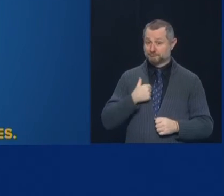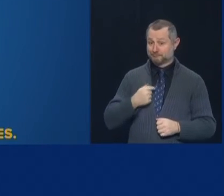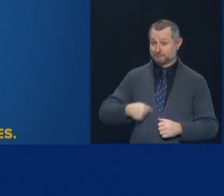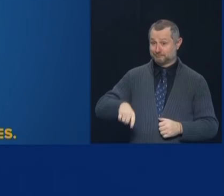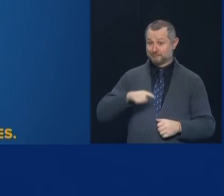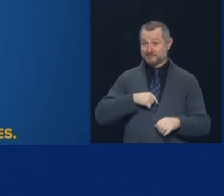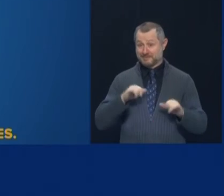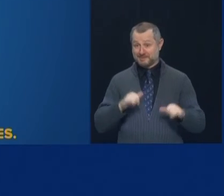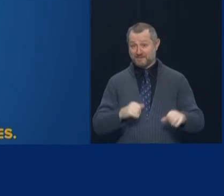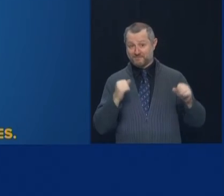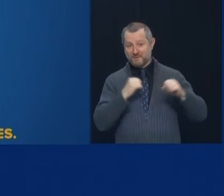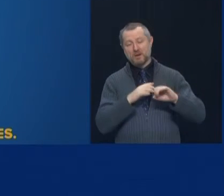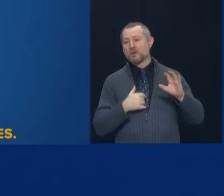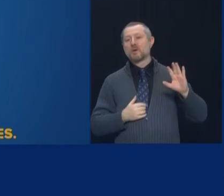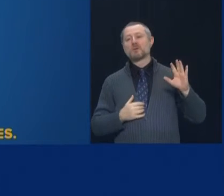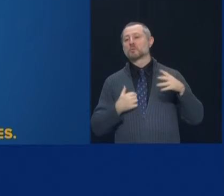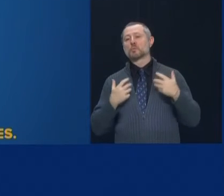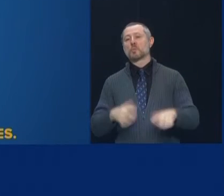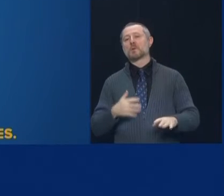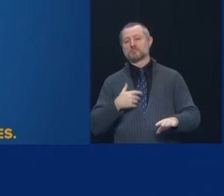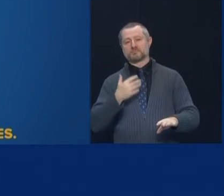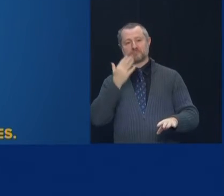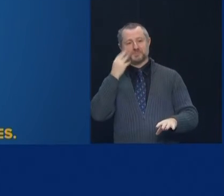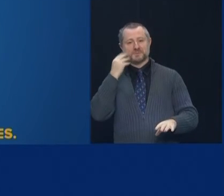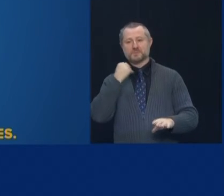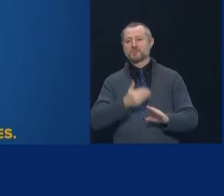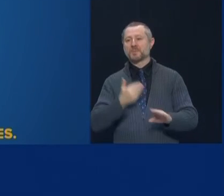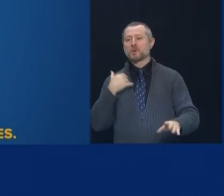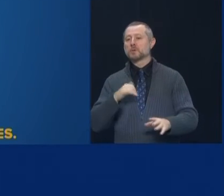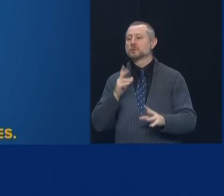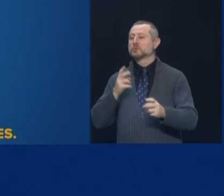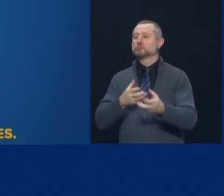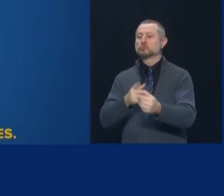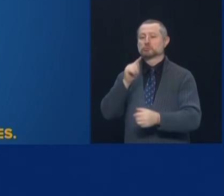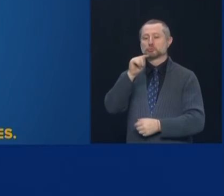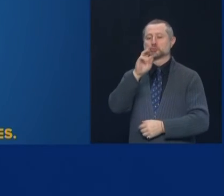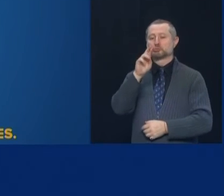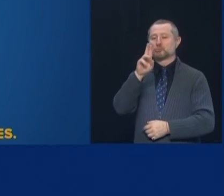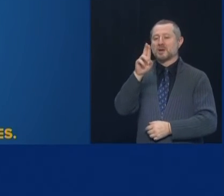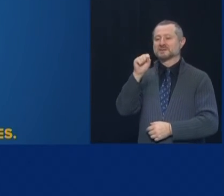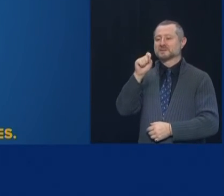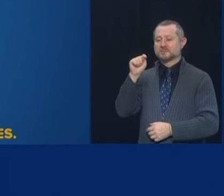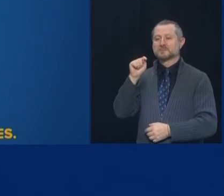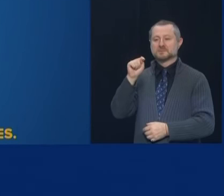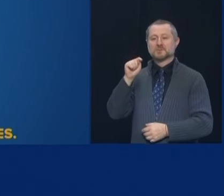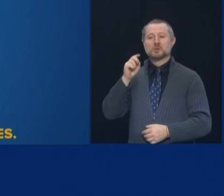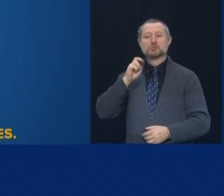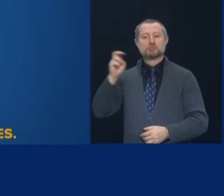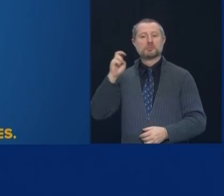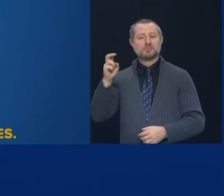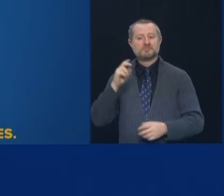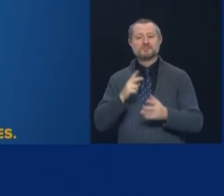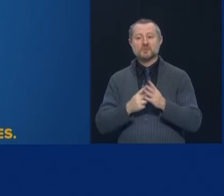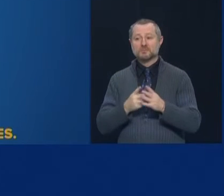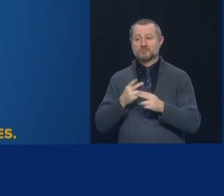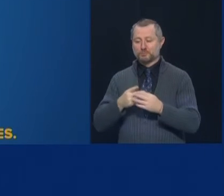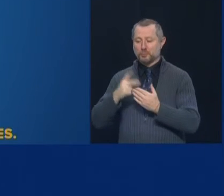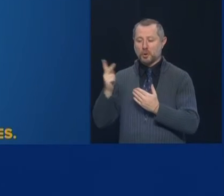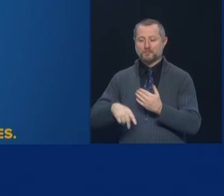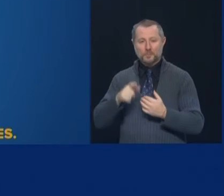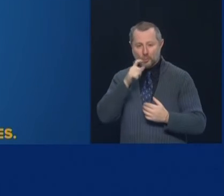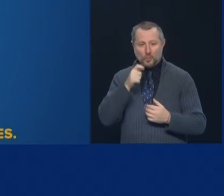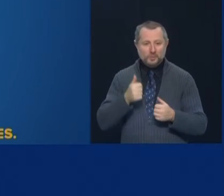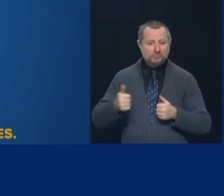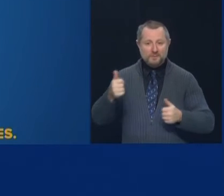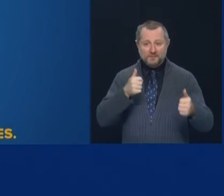Traveler Program and the driver's license program, where we know they were trying to get our